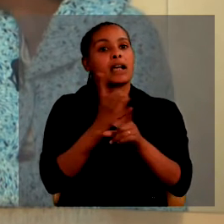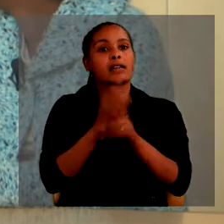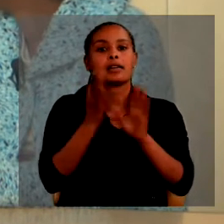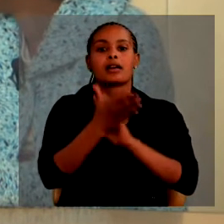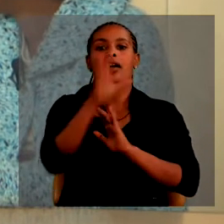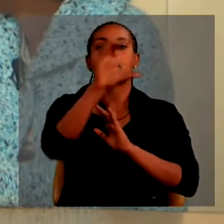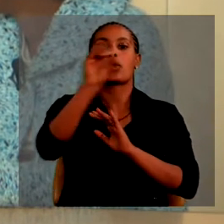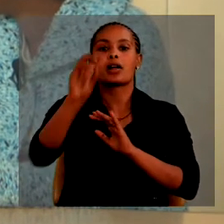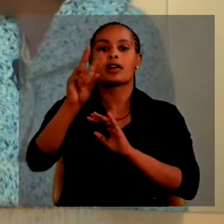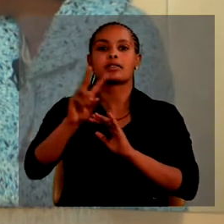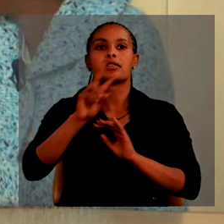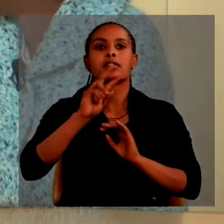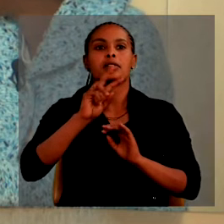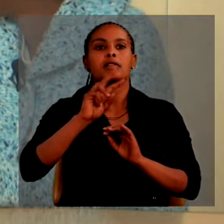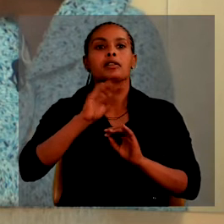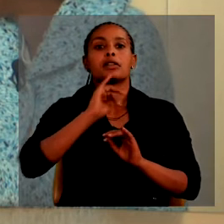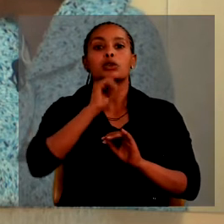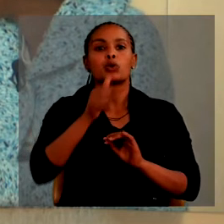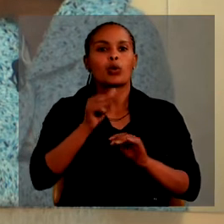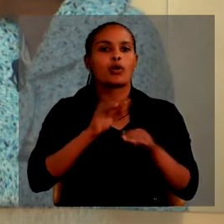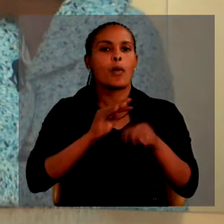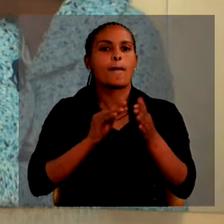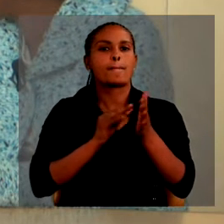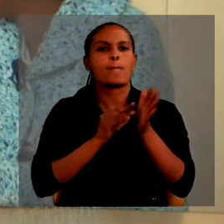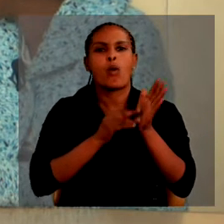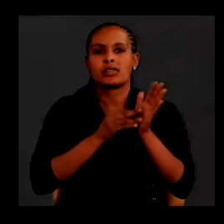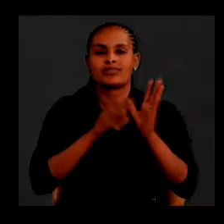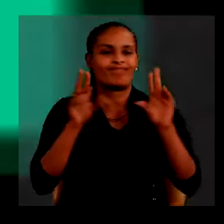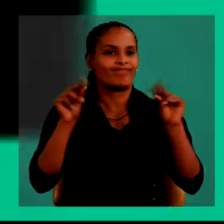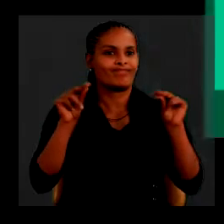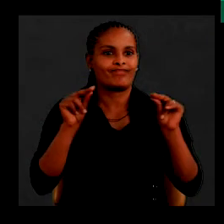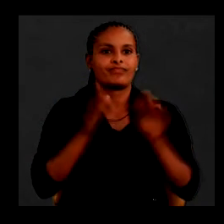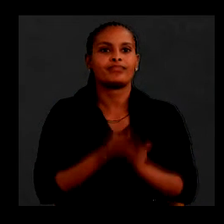Carbon dioxide is not a poison.